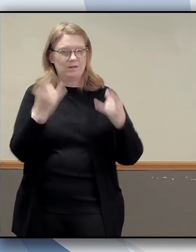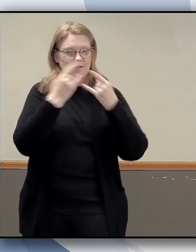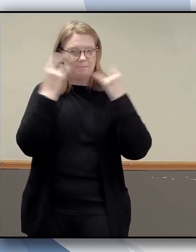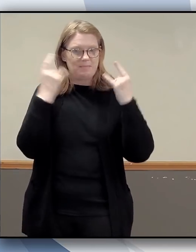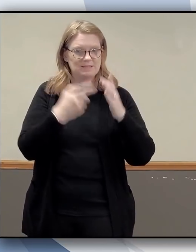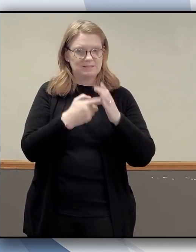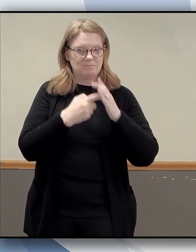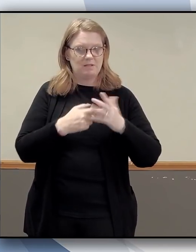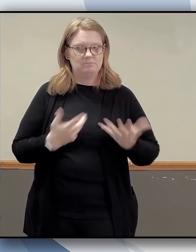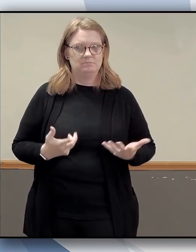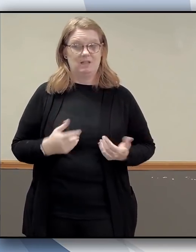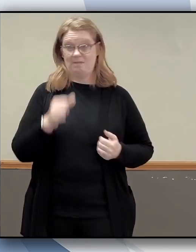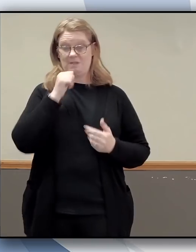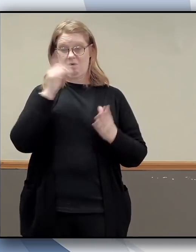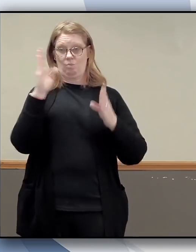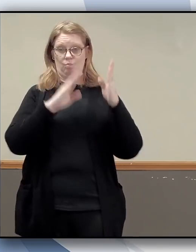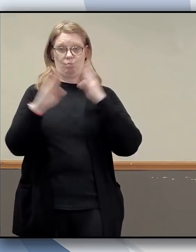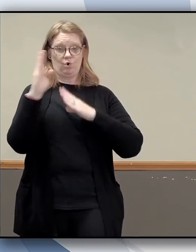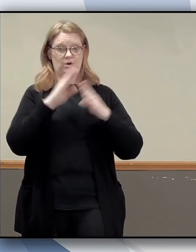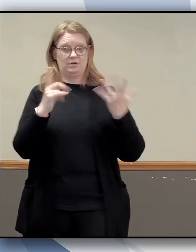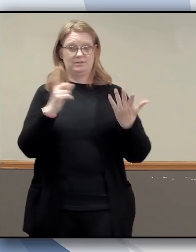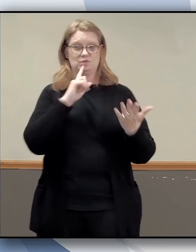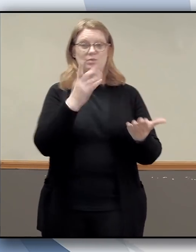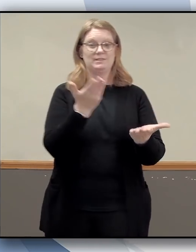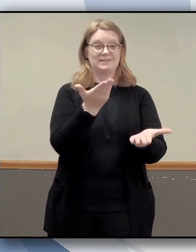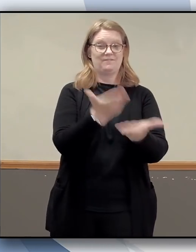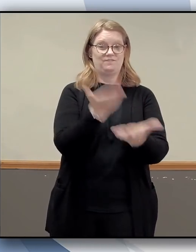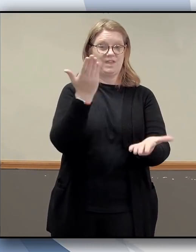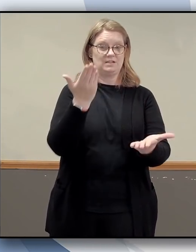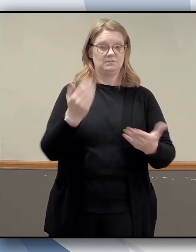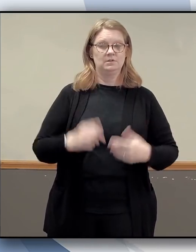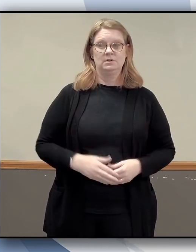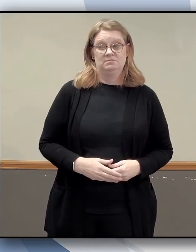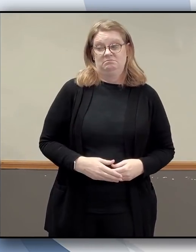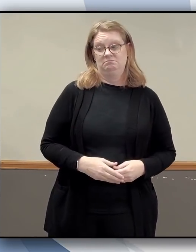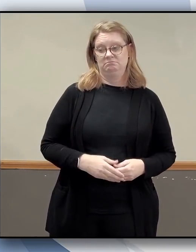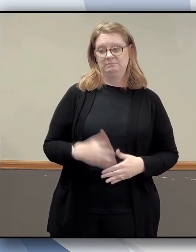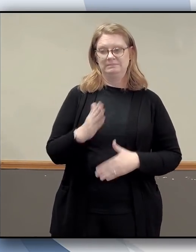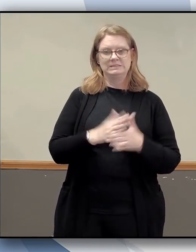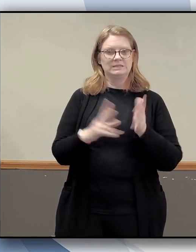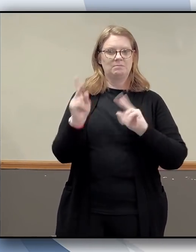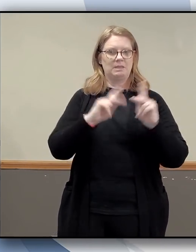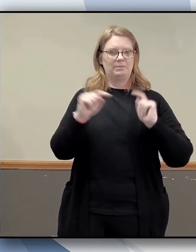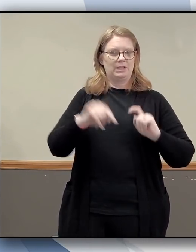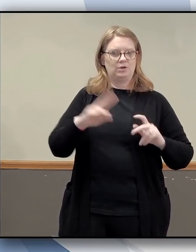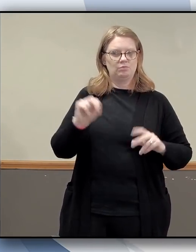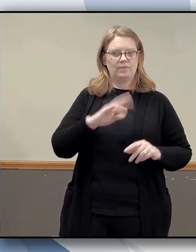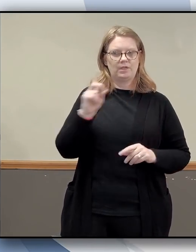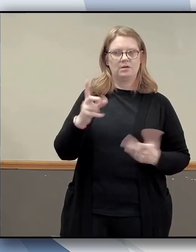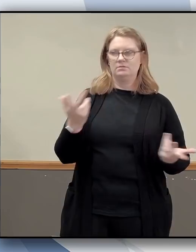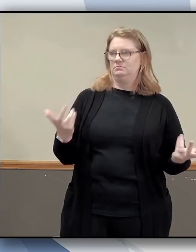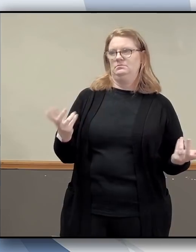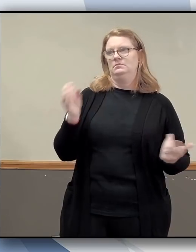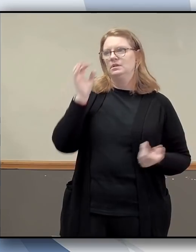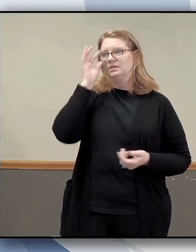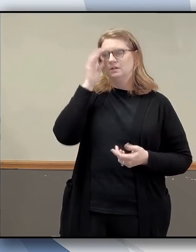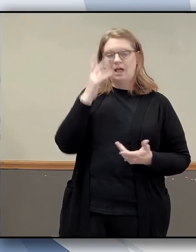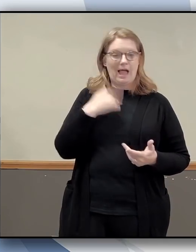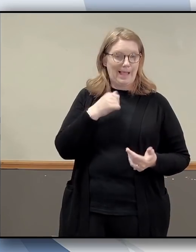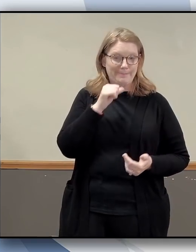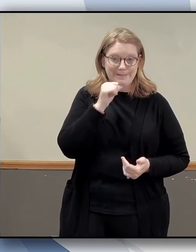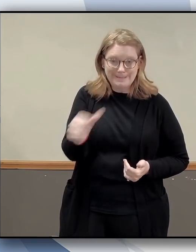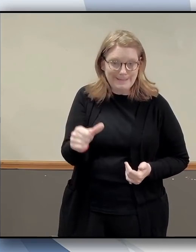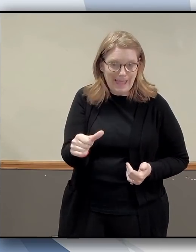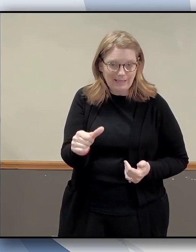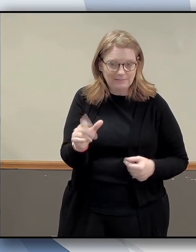wouldn't say it worries me. I think it's just a fact. There are some people in North Dakota that are very clear that they're not wearing a mask under any circumstances. I